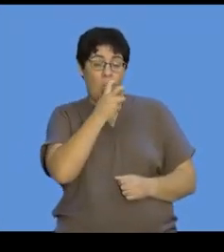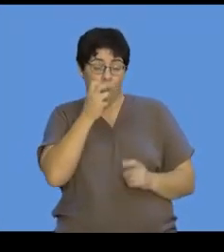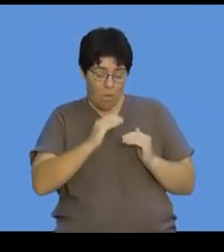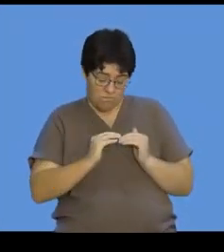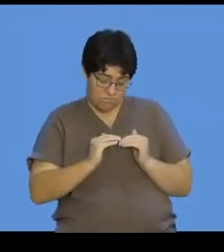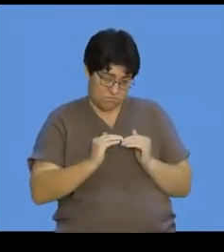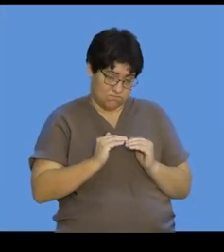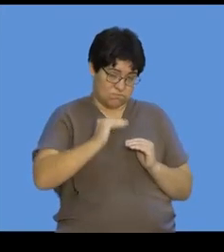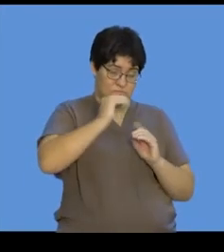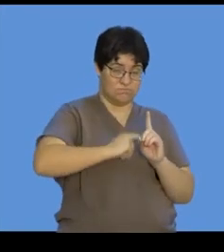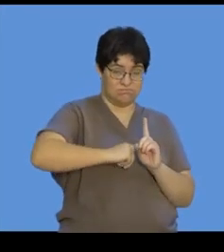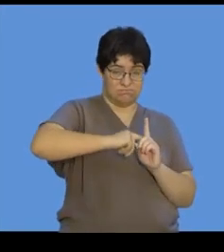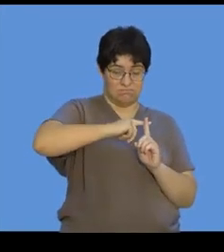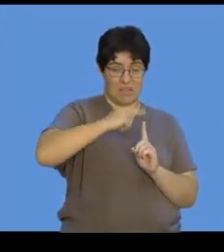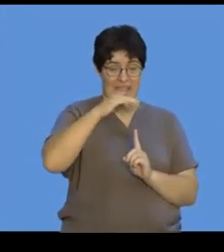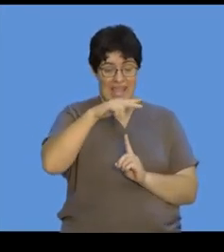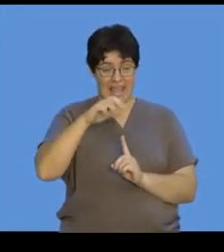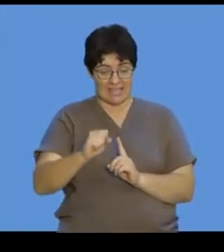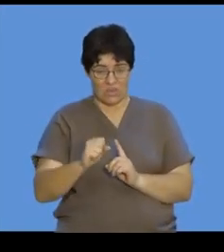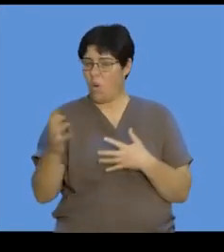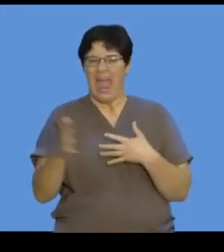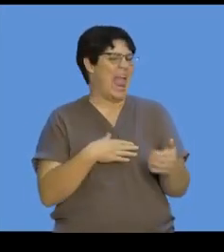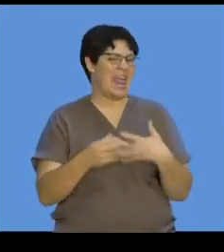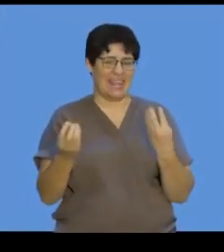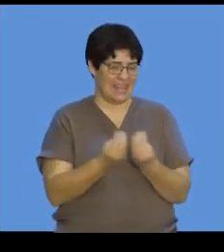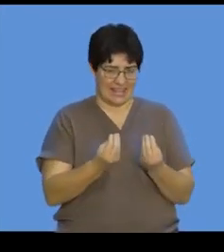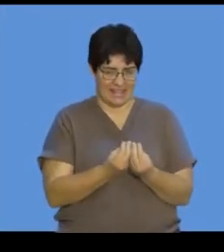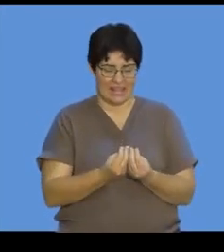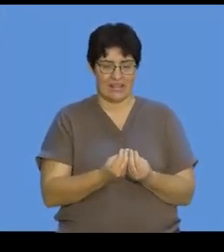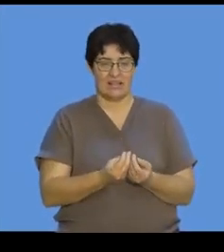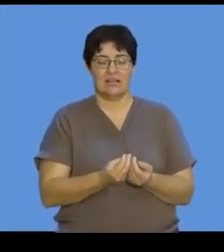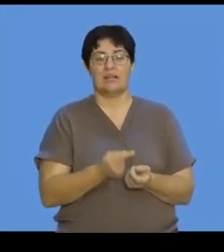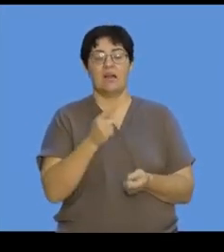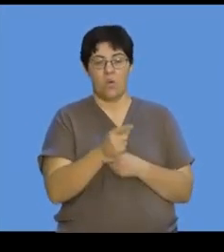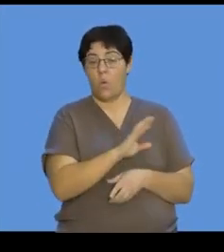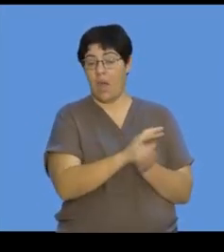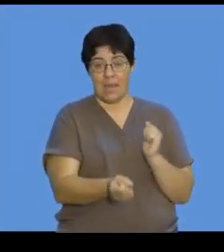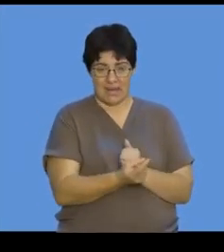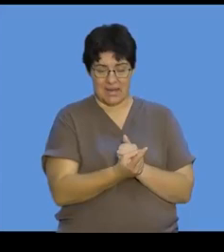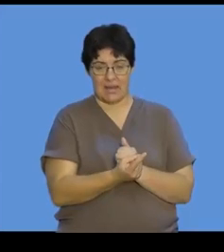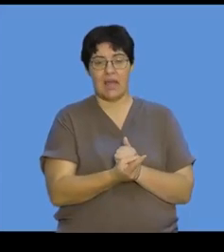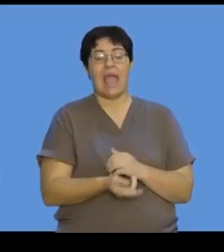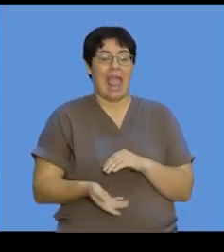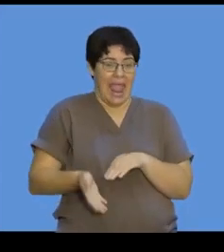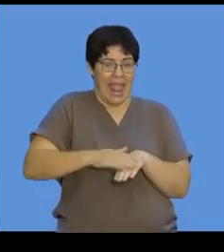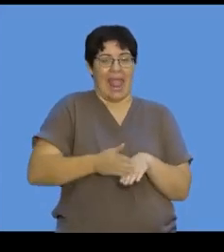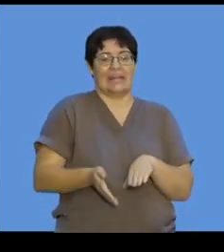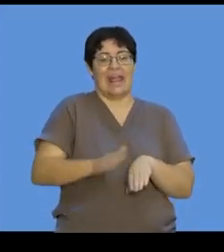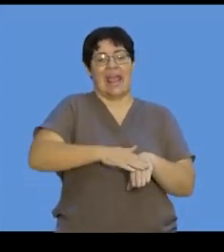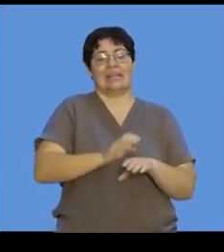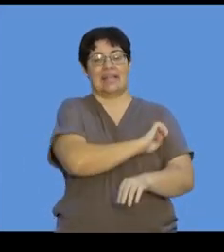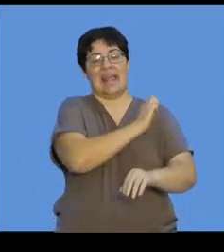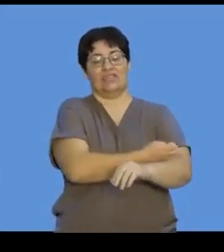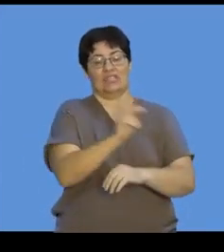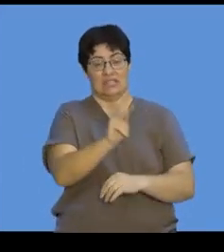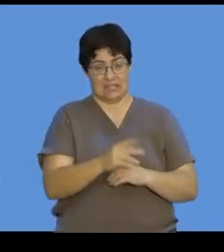the particles of a gas or of any substance, what happens is they gain kinetic energy, but some still will have